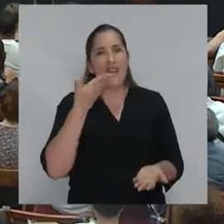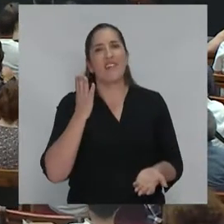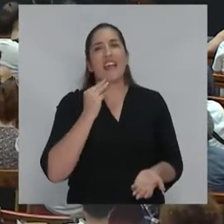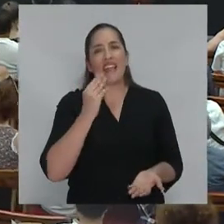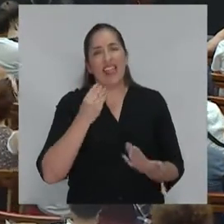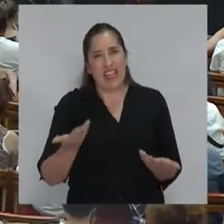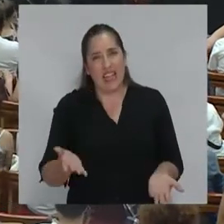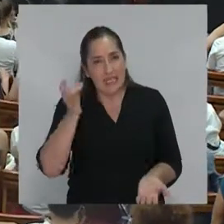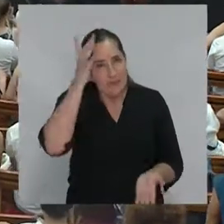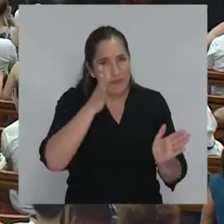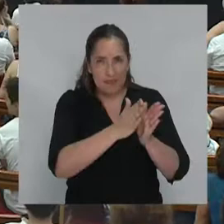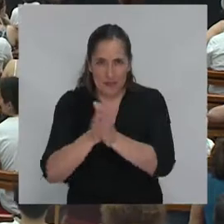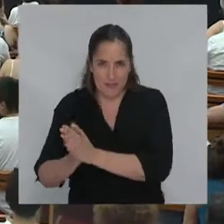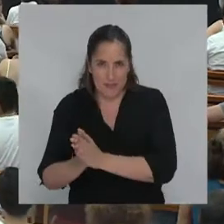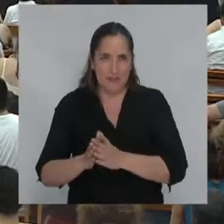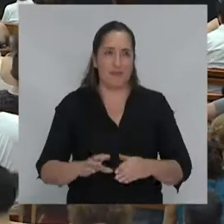inglés. Sorry.